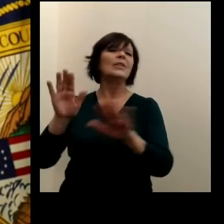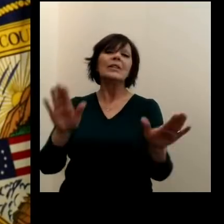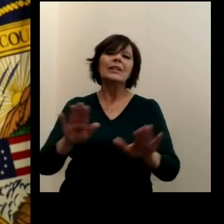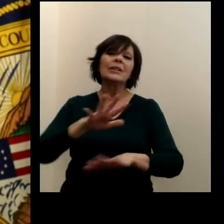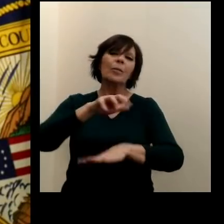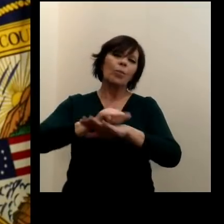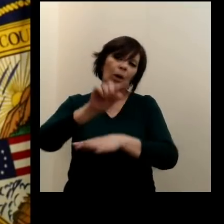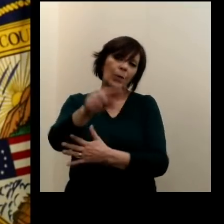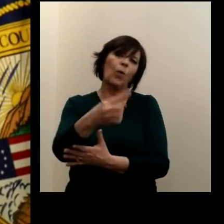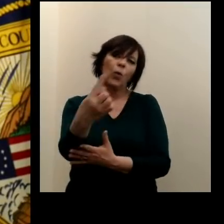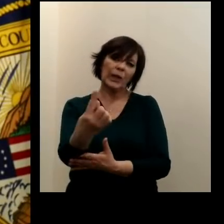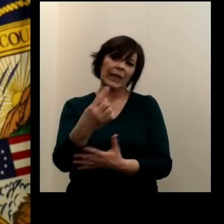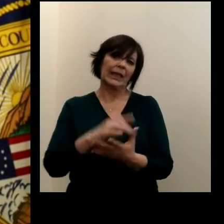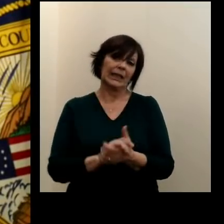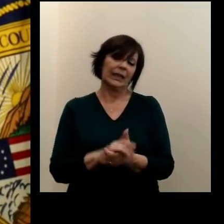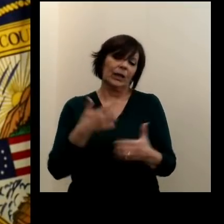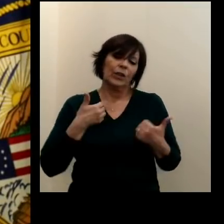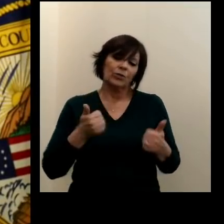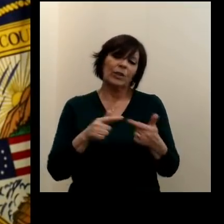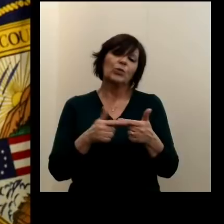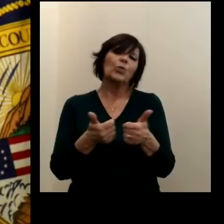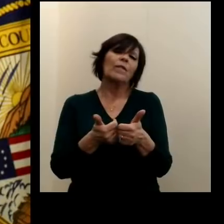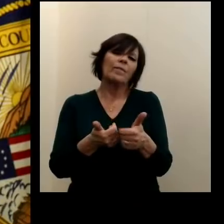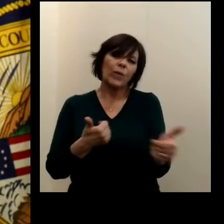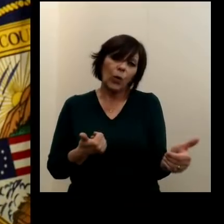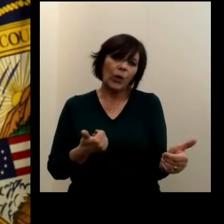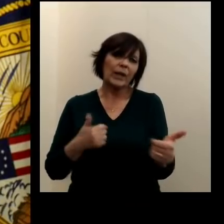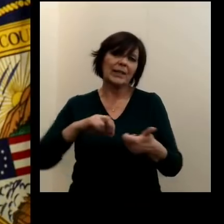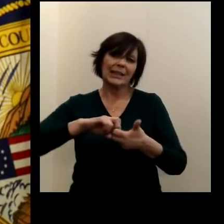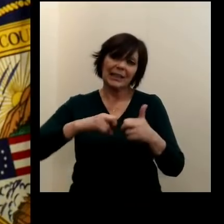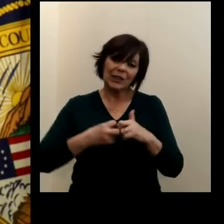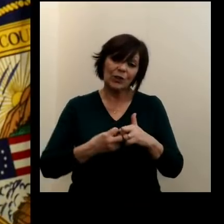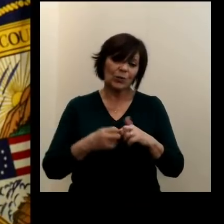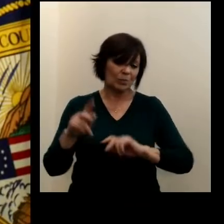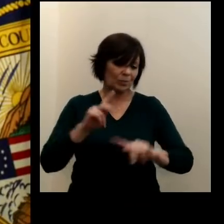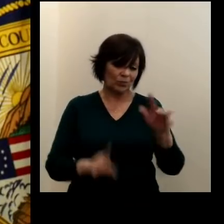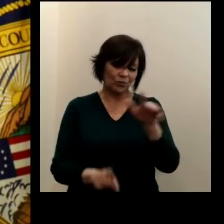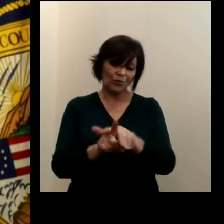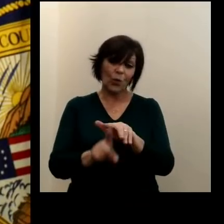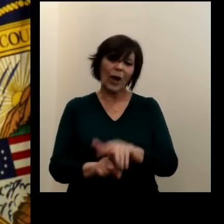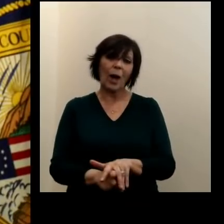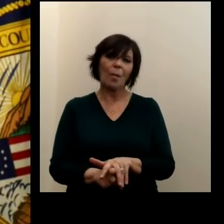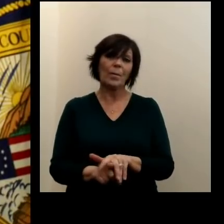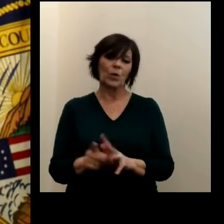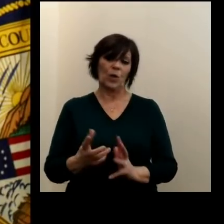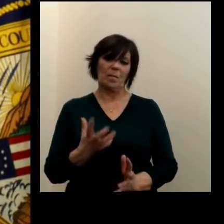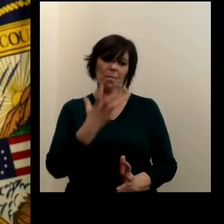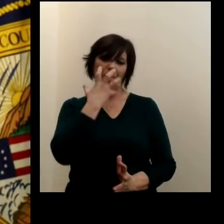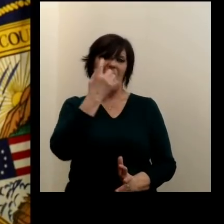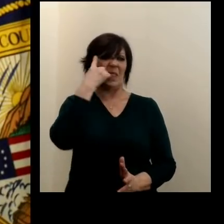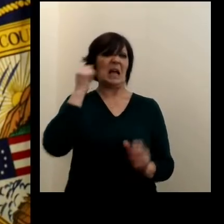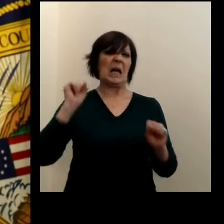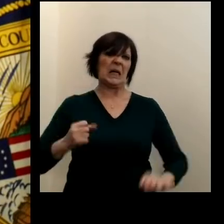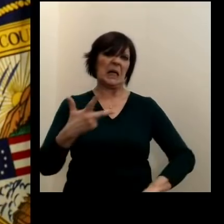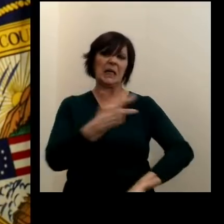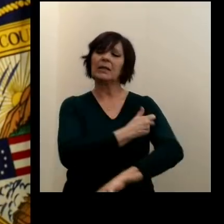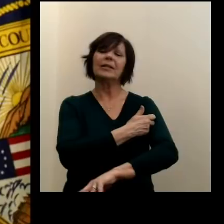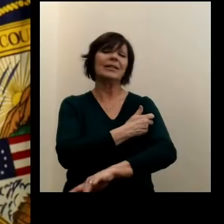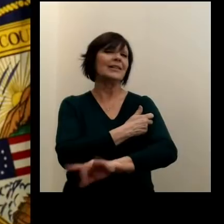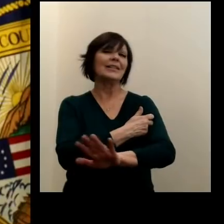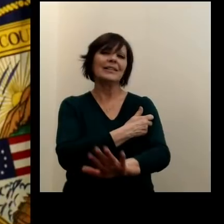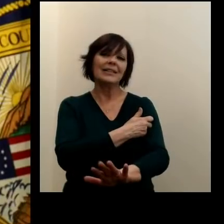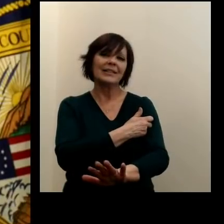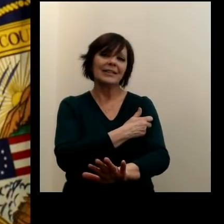only. And we're trying to avoid issues with people showing up who are agitated, who think they can get a vaccine at that